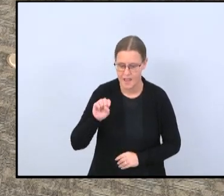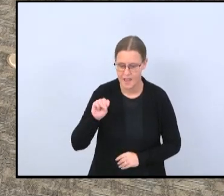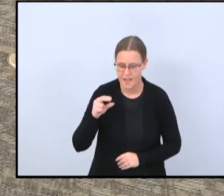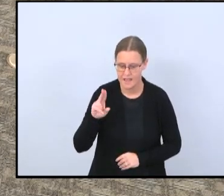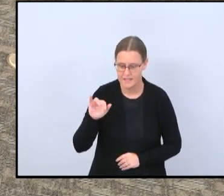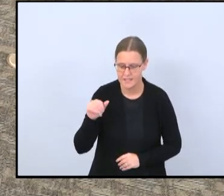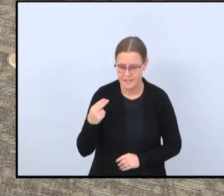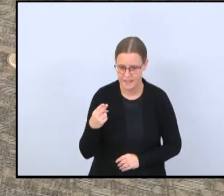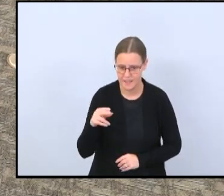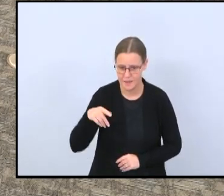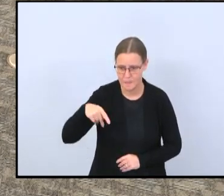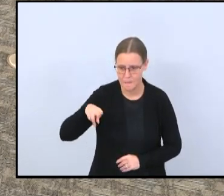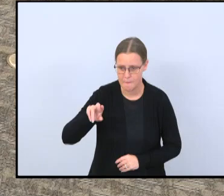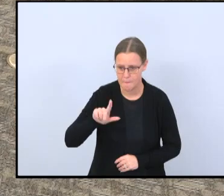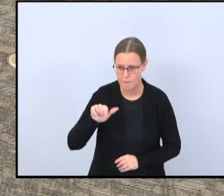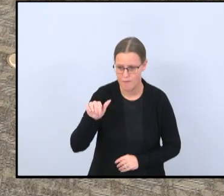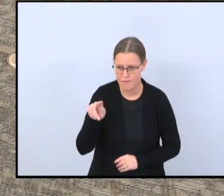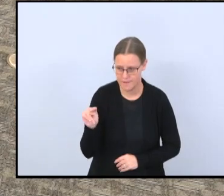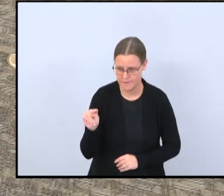Isaiah Pullen.